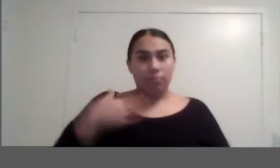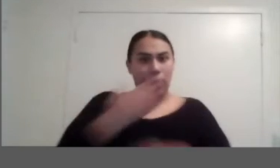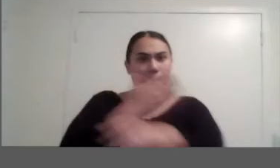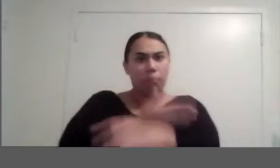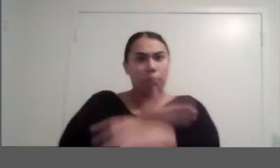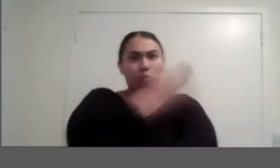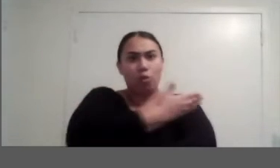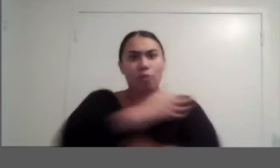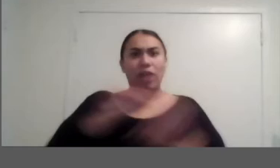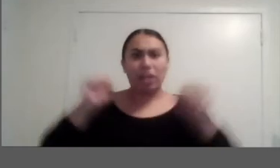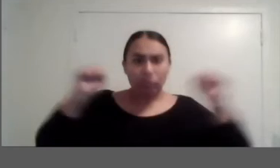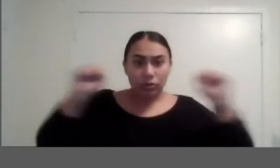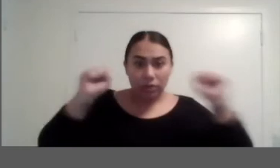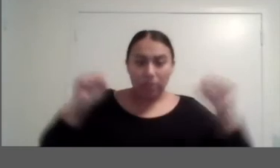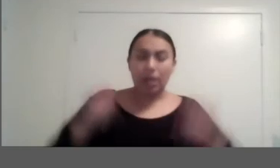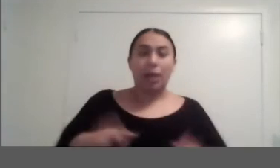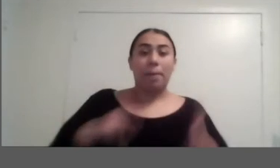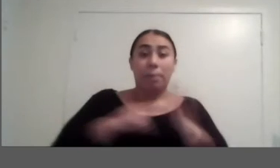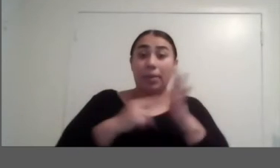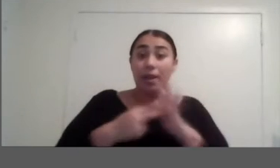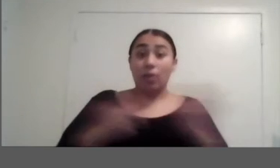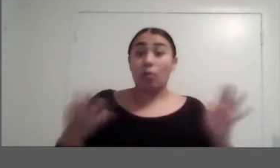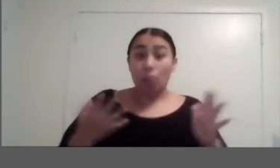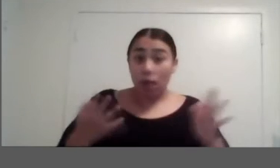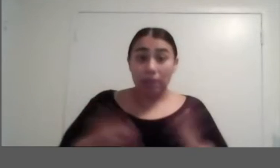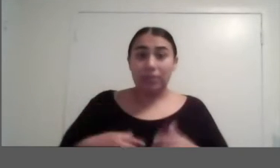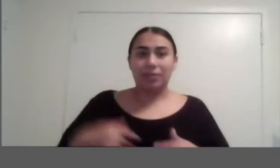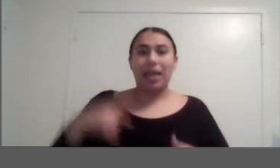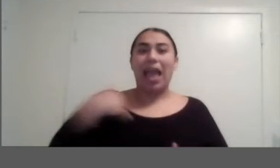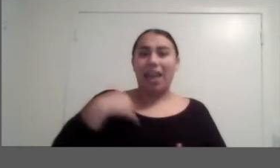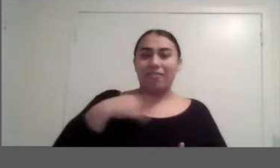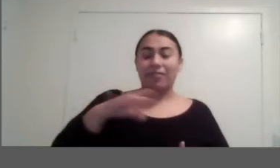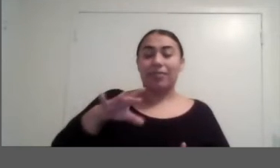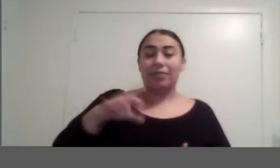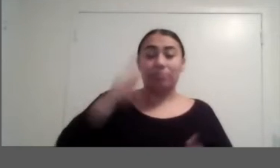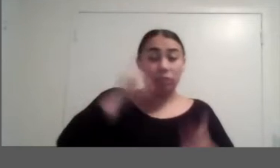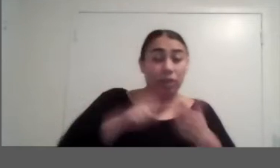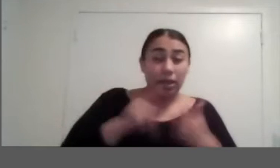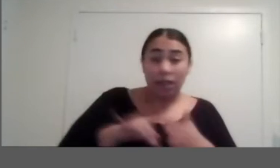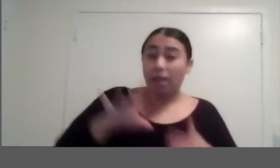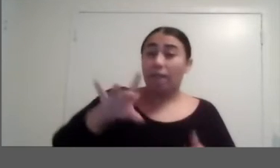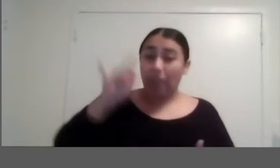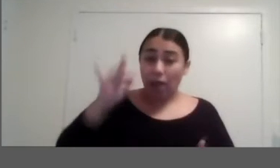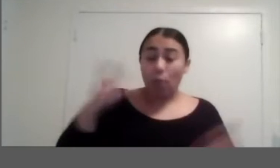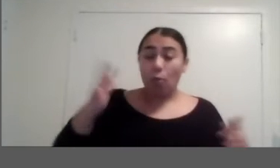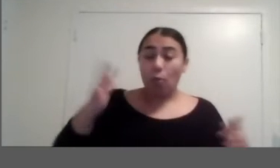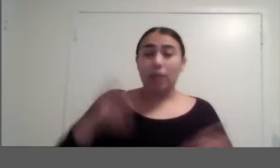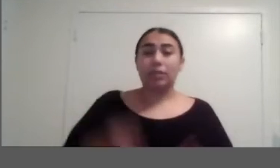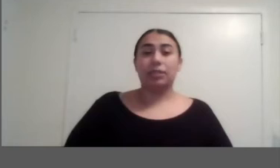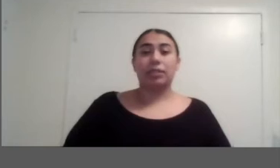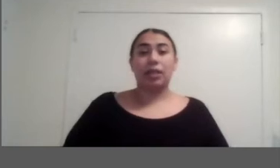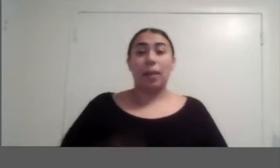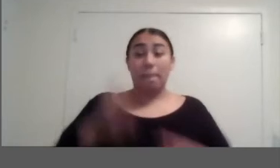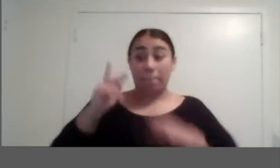improve exercise-induced muscle damage. There is a study on mice with a